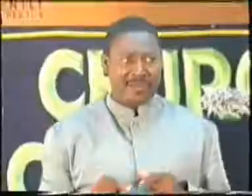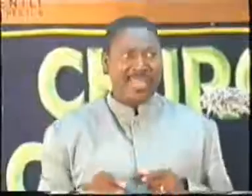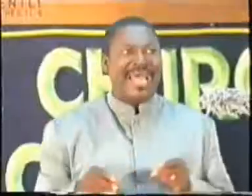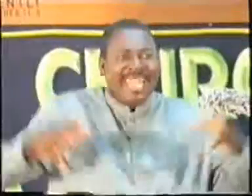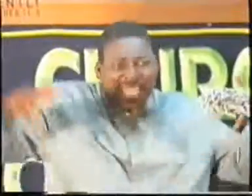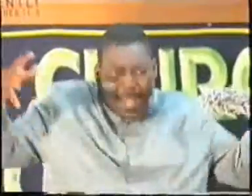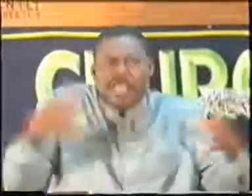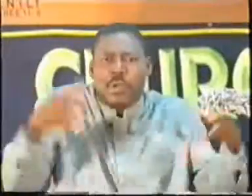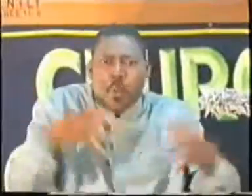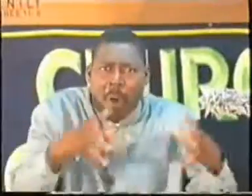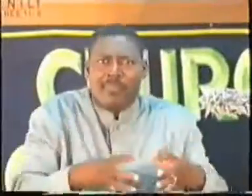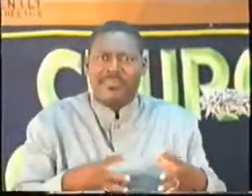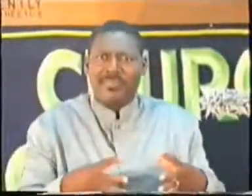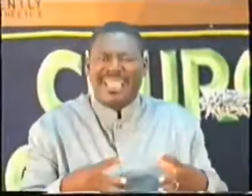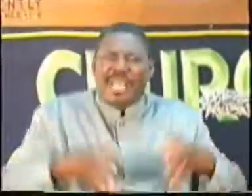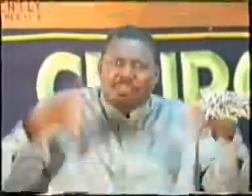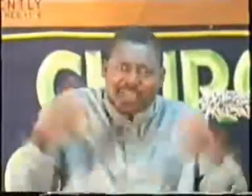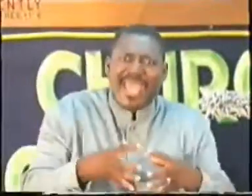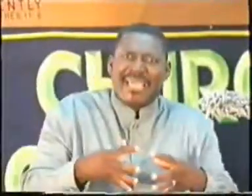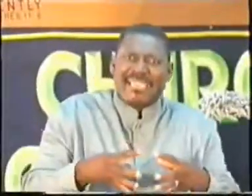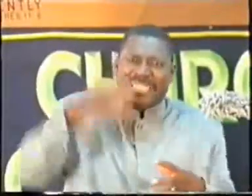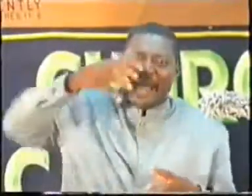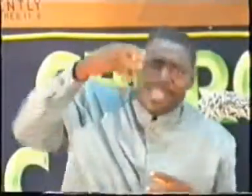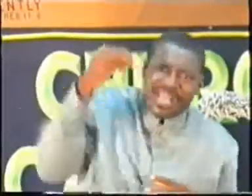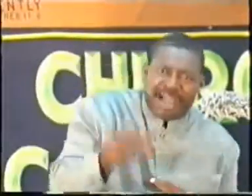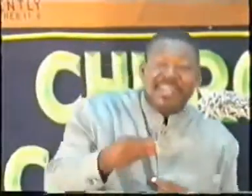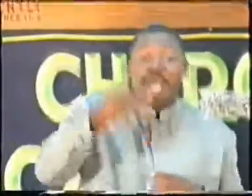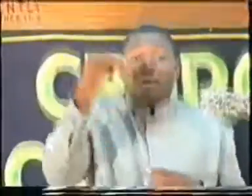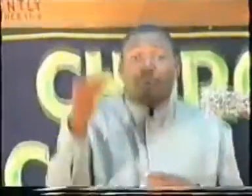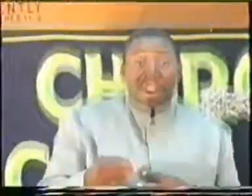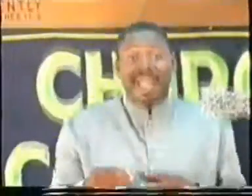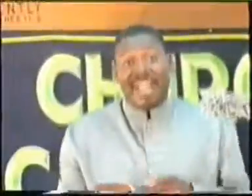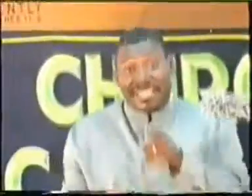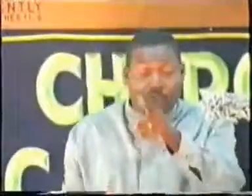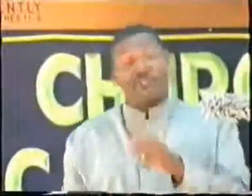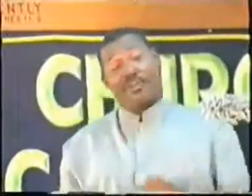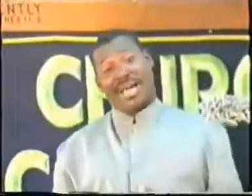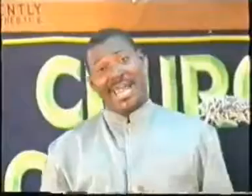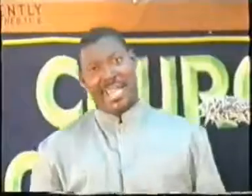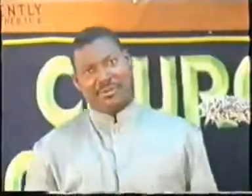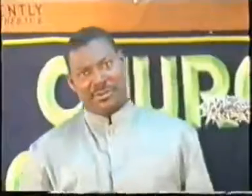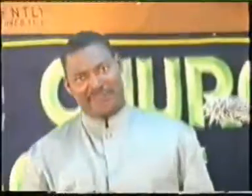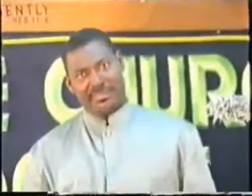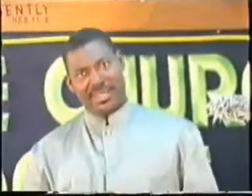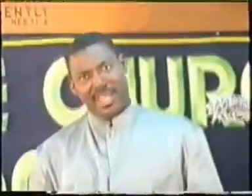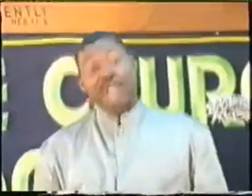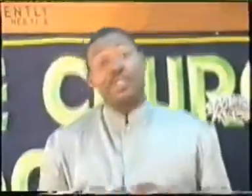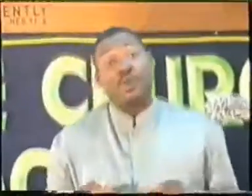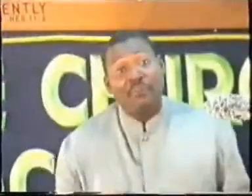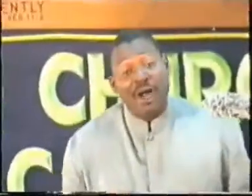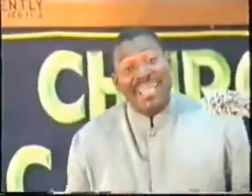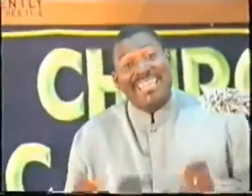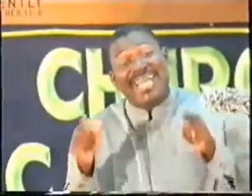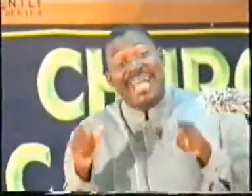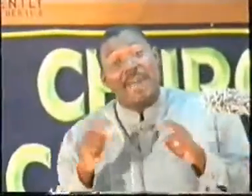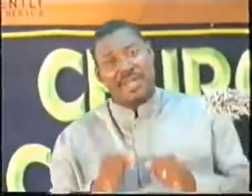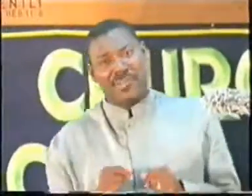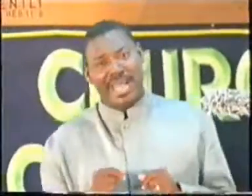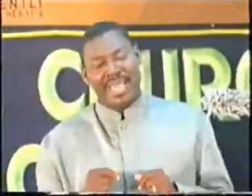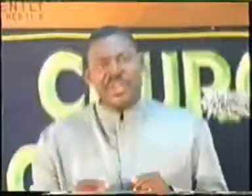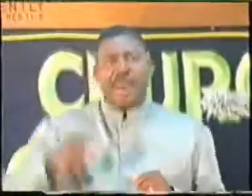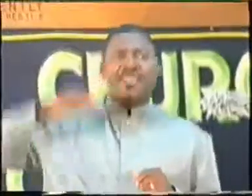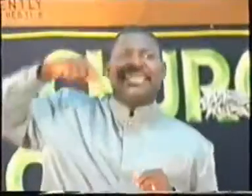for canoe. Now come here, little boom. Now, sir, said the American and a yellow crab, and answer the also for canoe a yellow crab. A Christopher, a disgaying